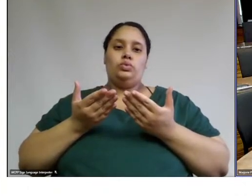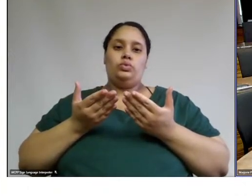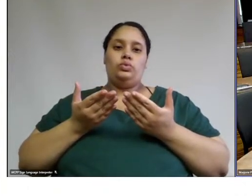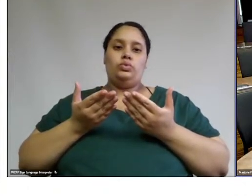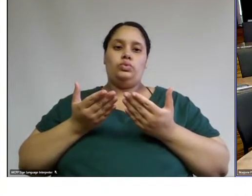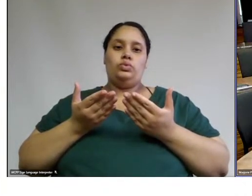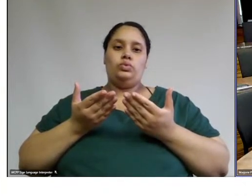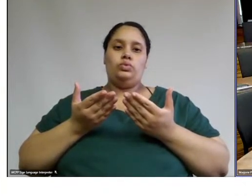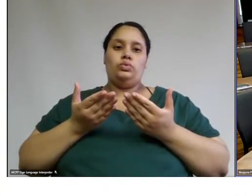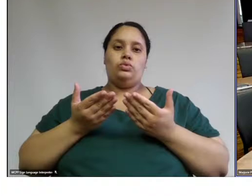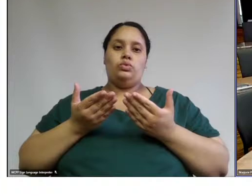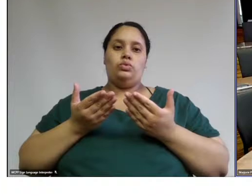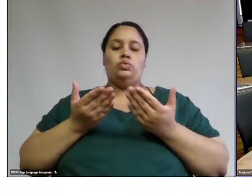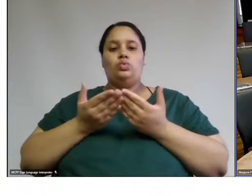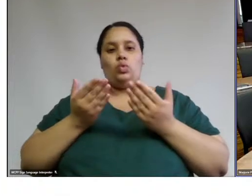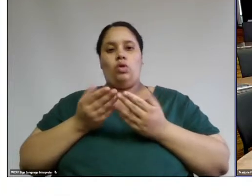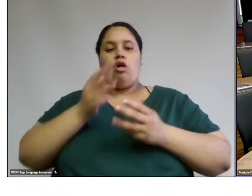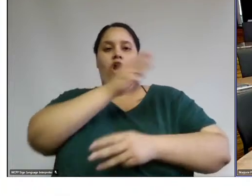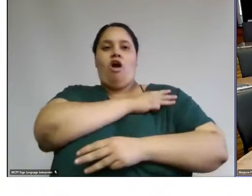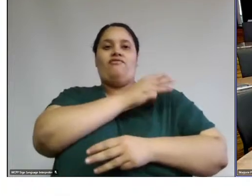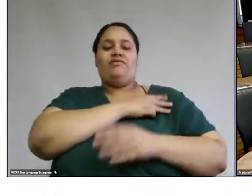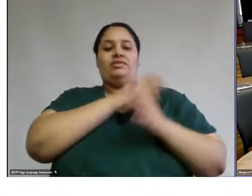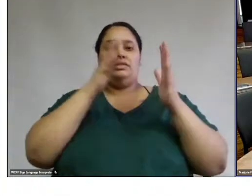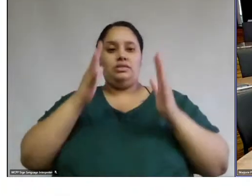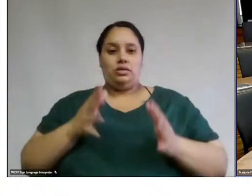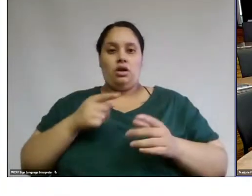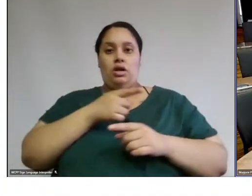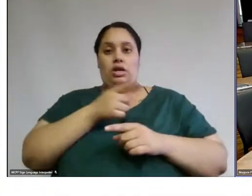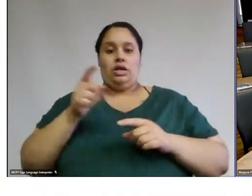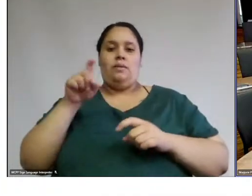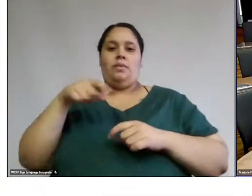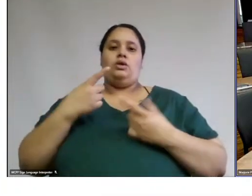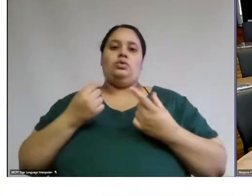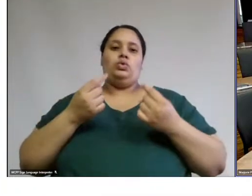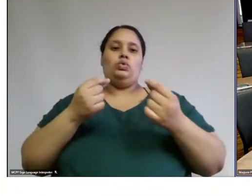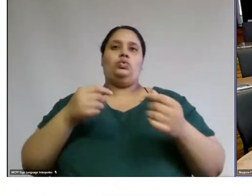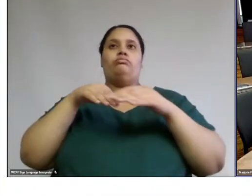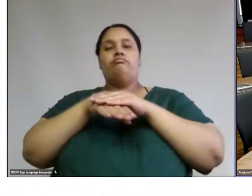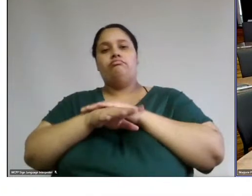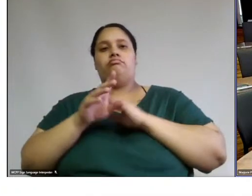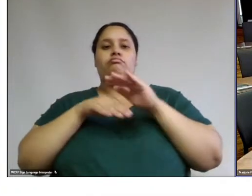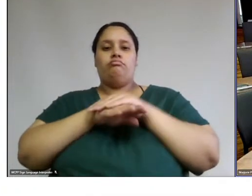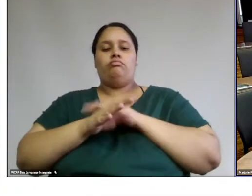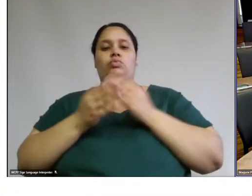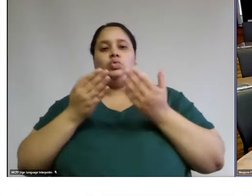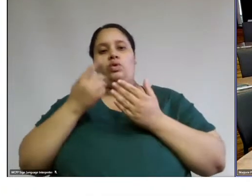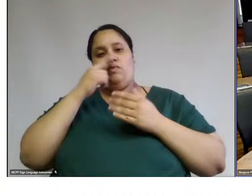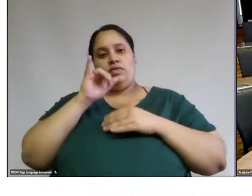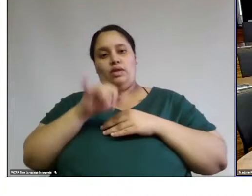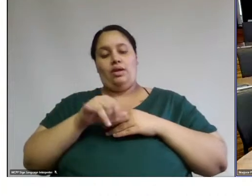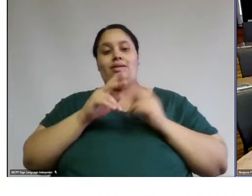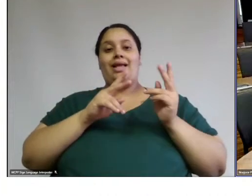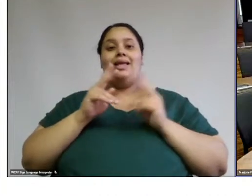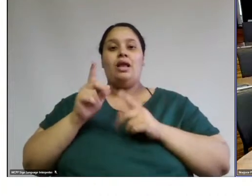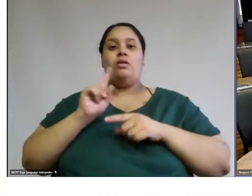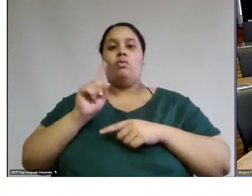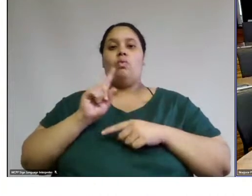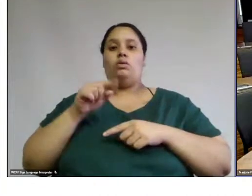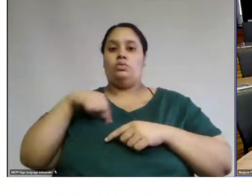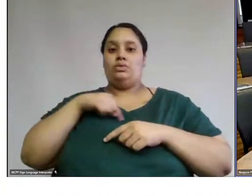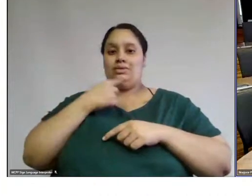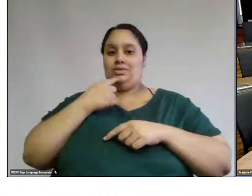corporate officer, where they have to go to schools in that regard as well. I think just to echo what the SG said, during